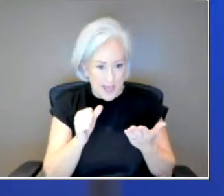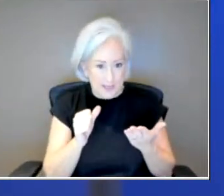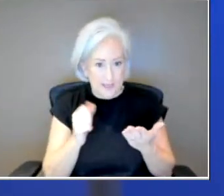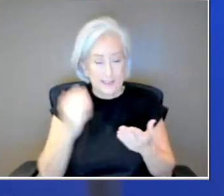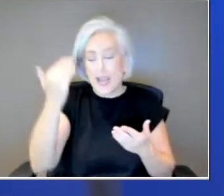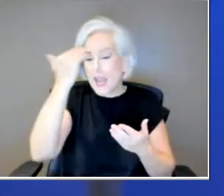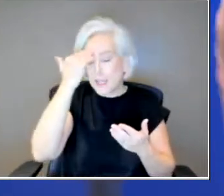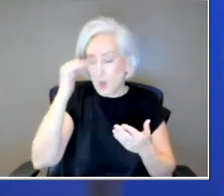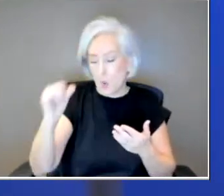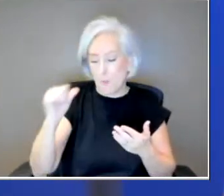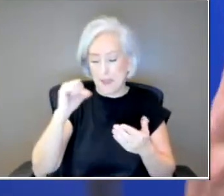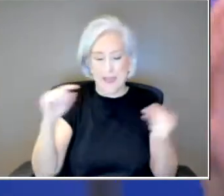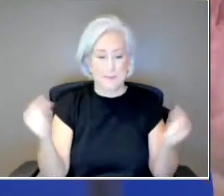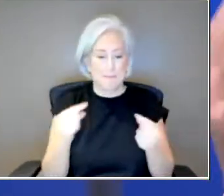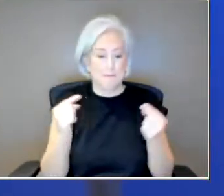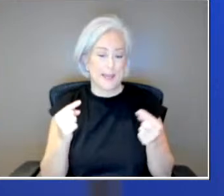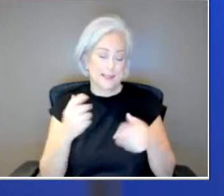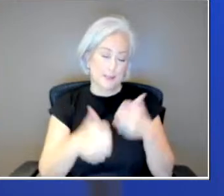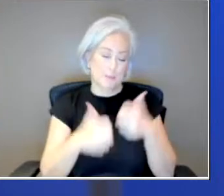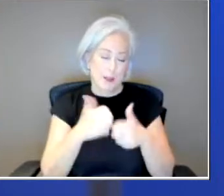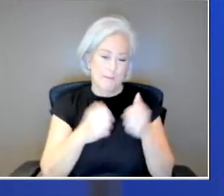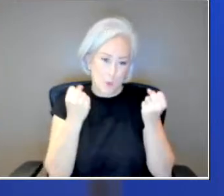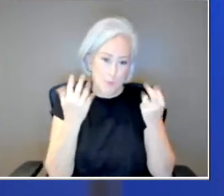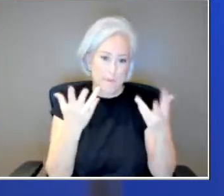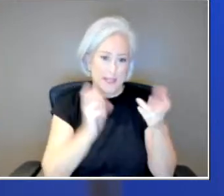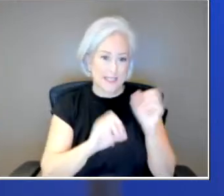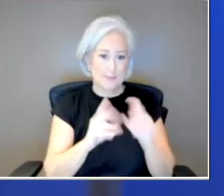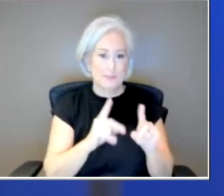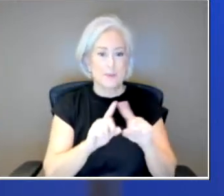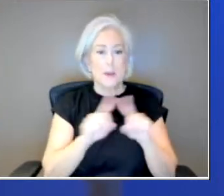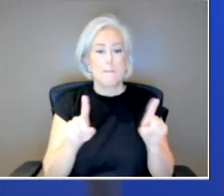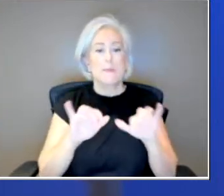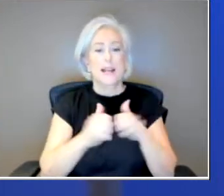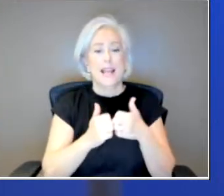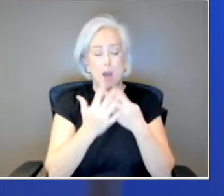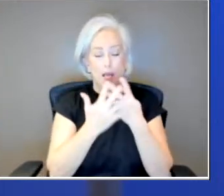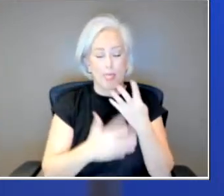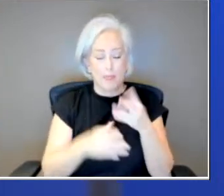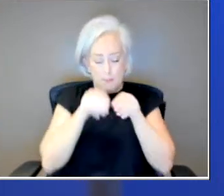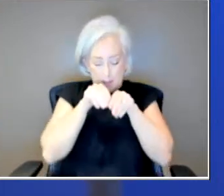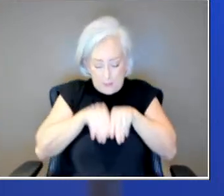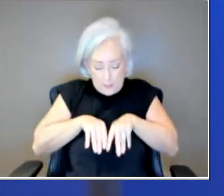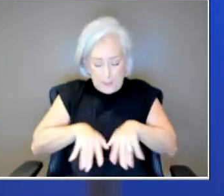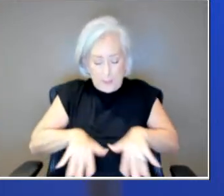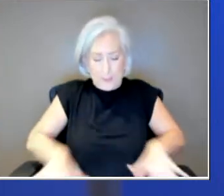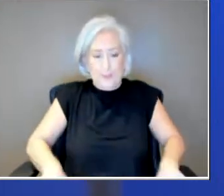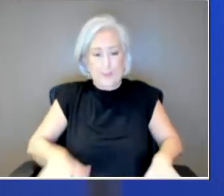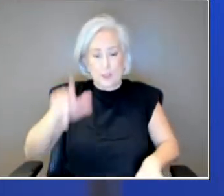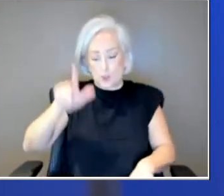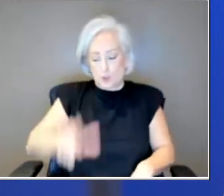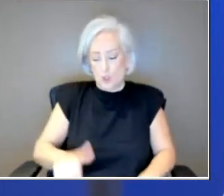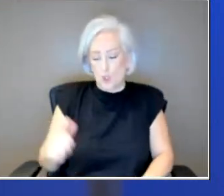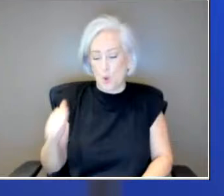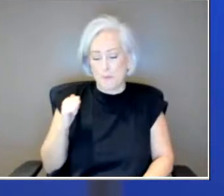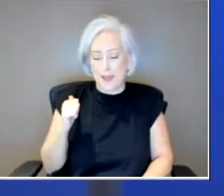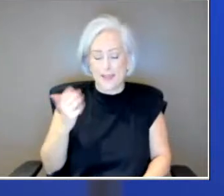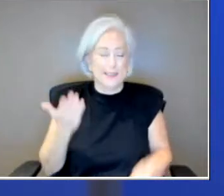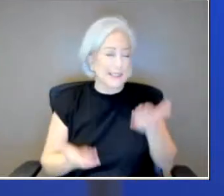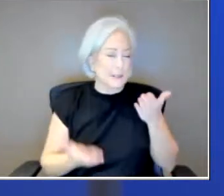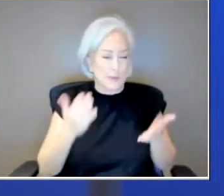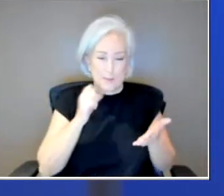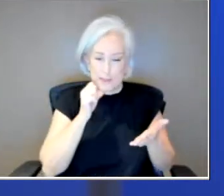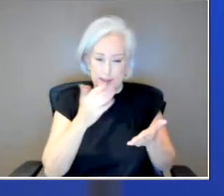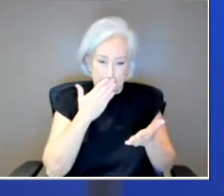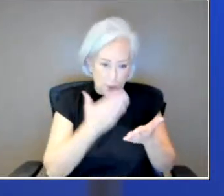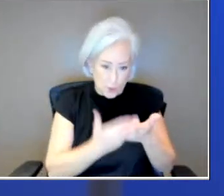country. Unfortunately, the way the blood flow goes to the low back is not probably very amenable to this type of treatment. But the hip is something that they're evaluating, and